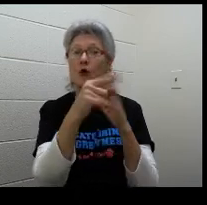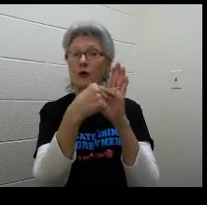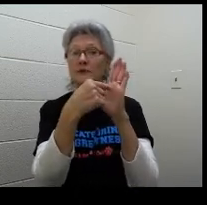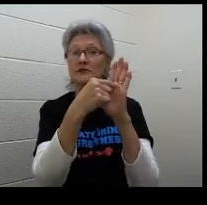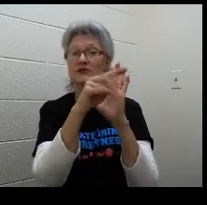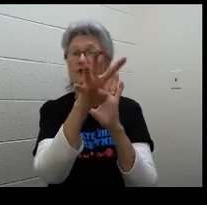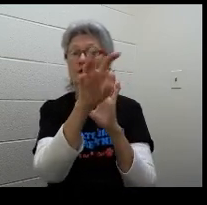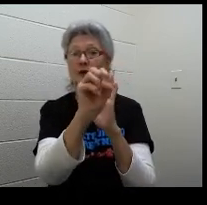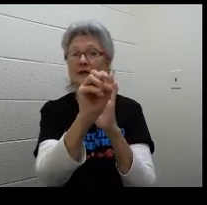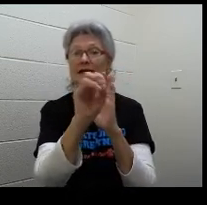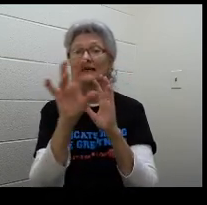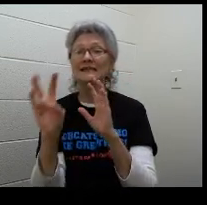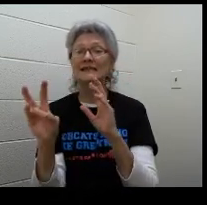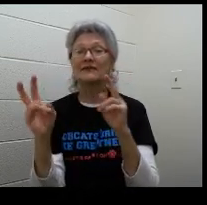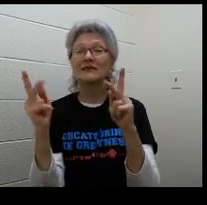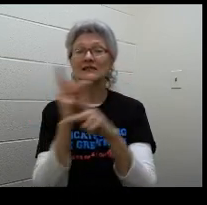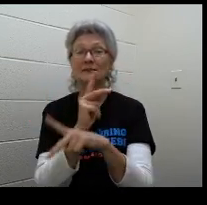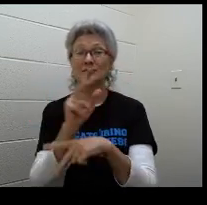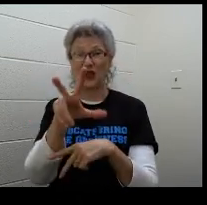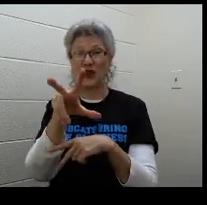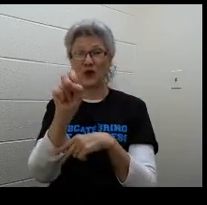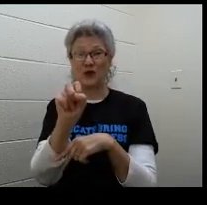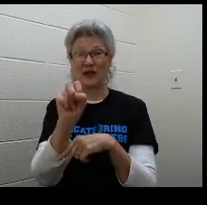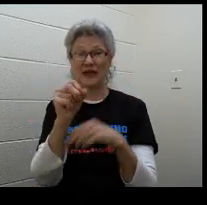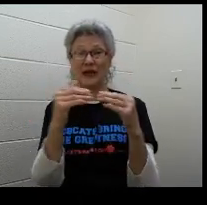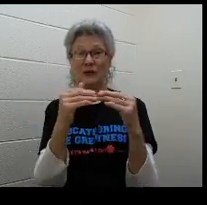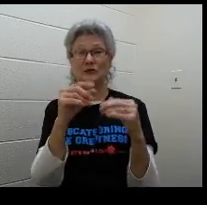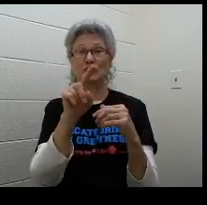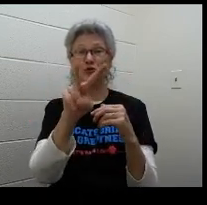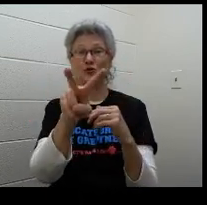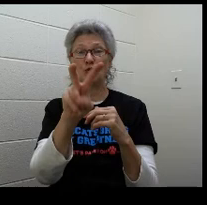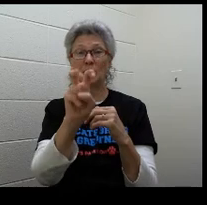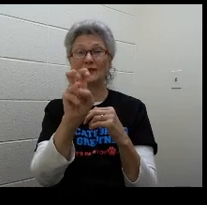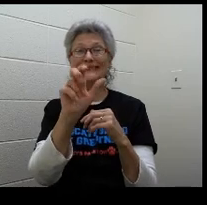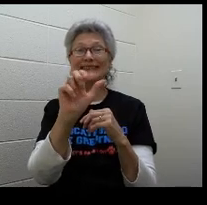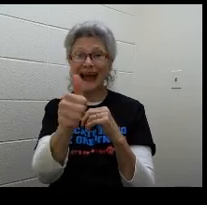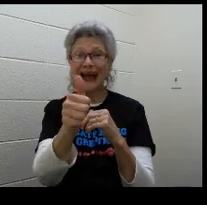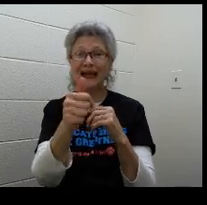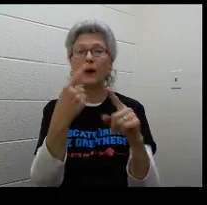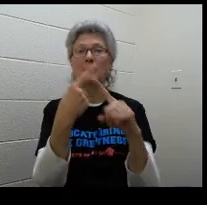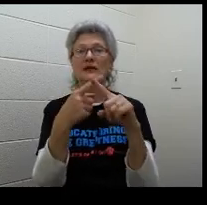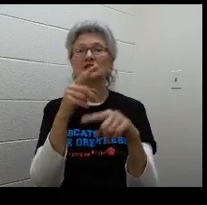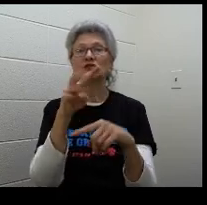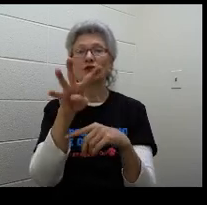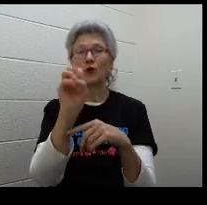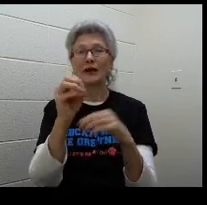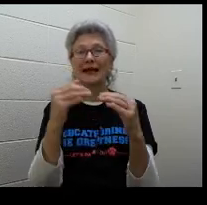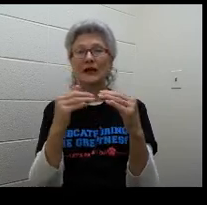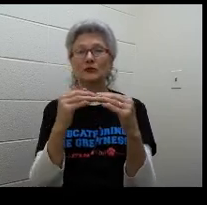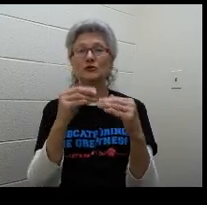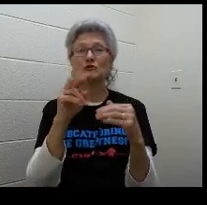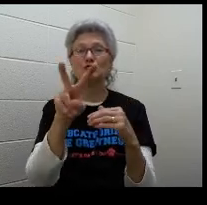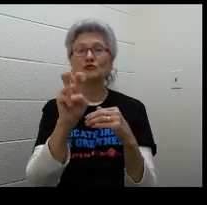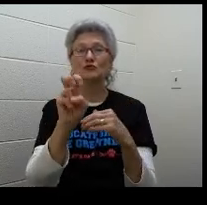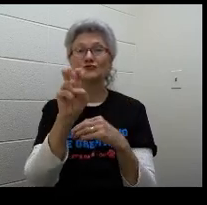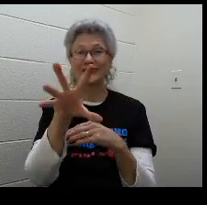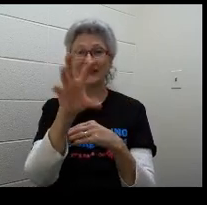40. 7 times 30 is 210, plus 40 is